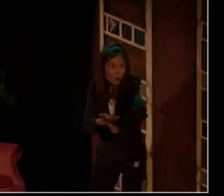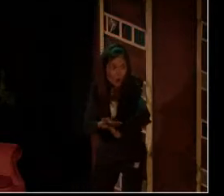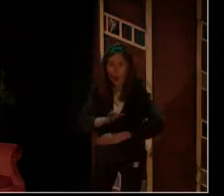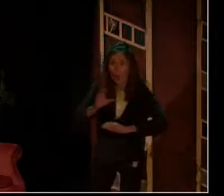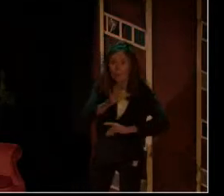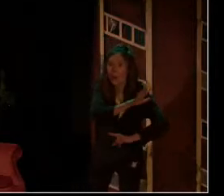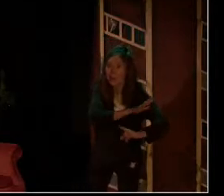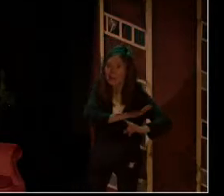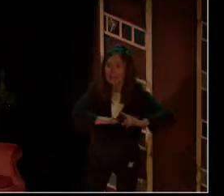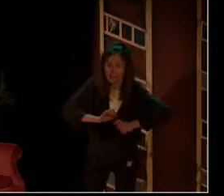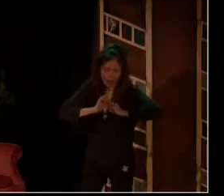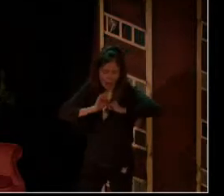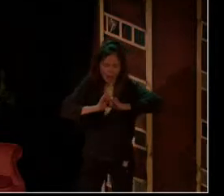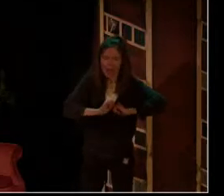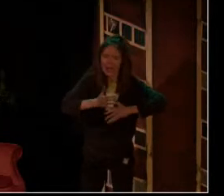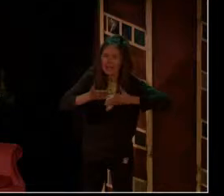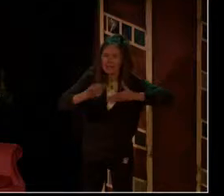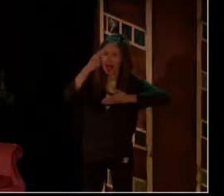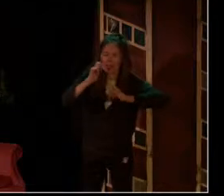of her real father.